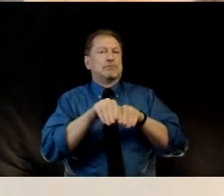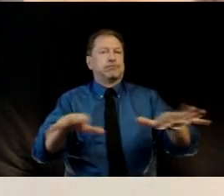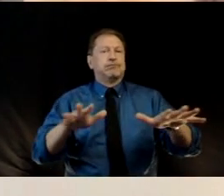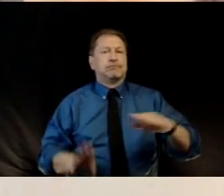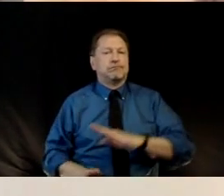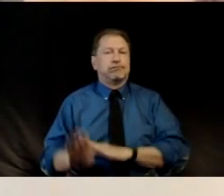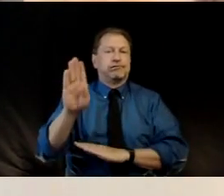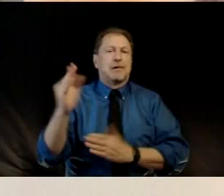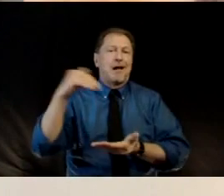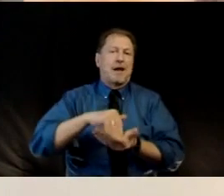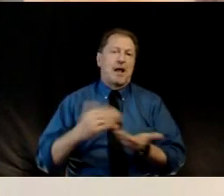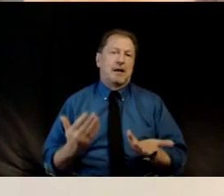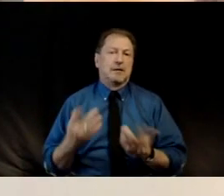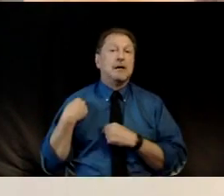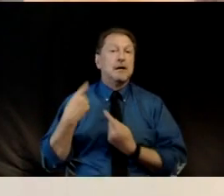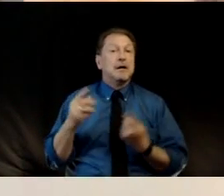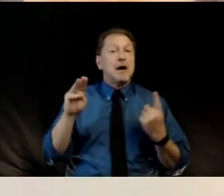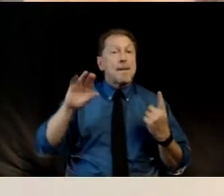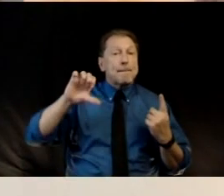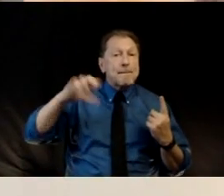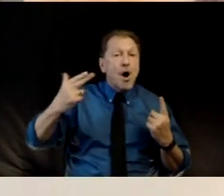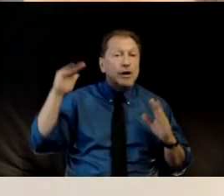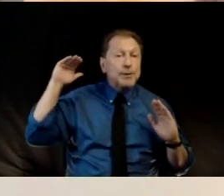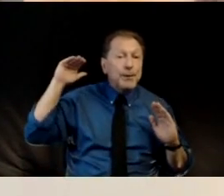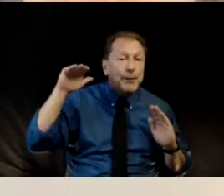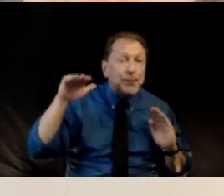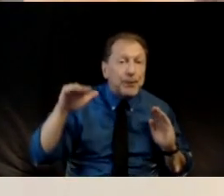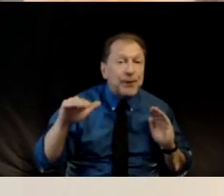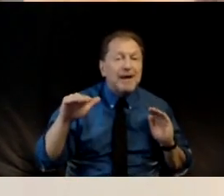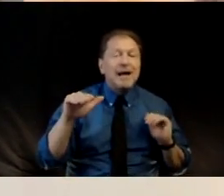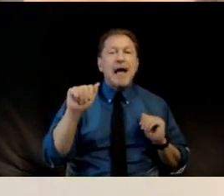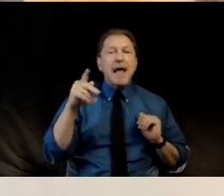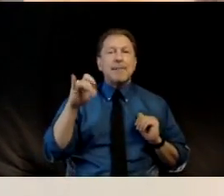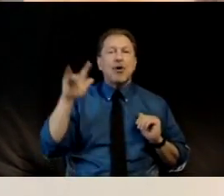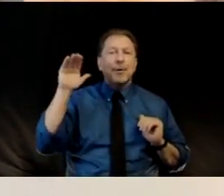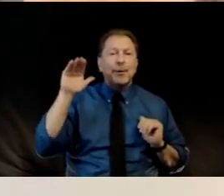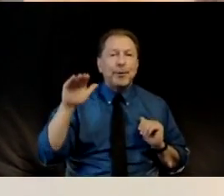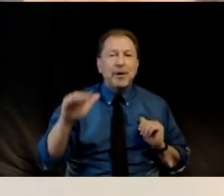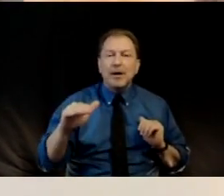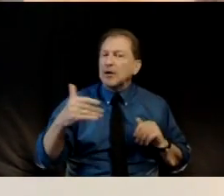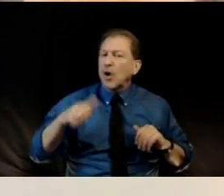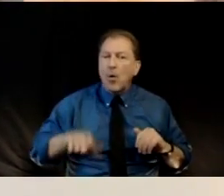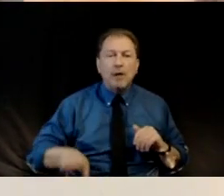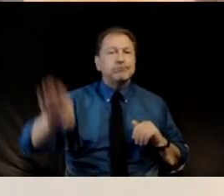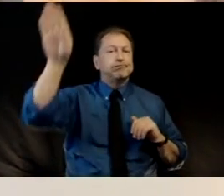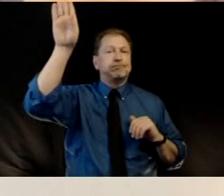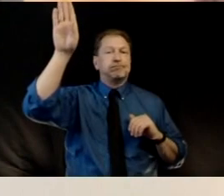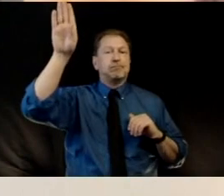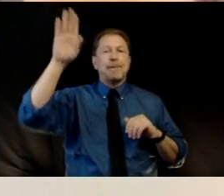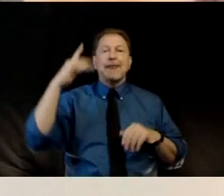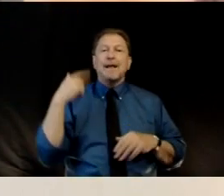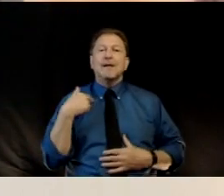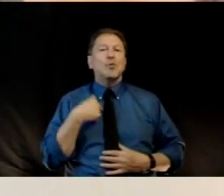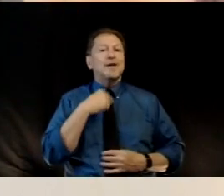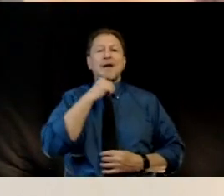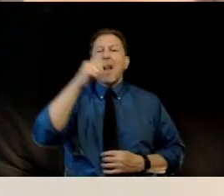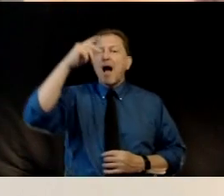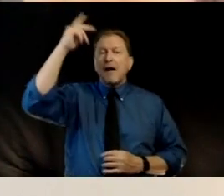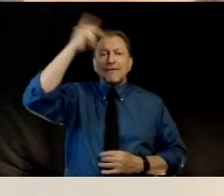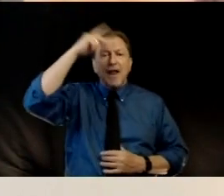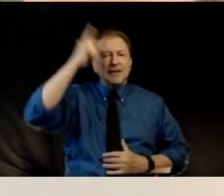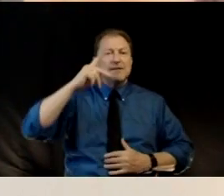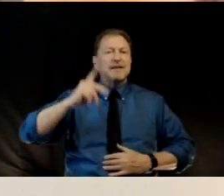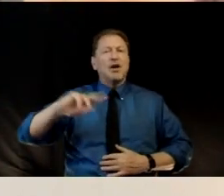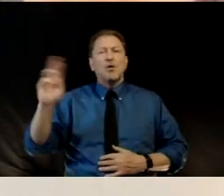I think we can do it. This is a fight against a virus, not an ideology. And I know many of